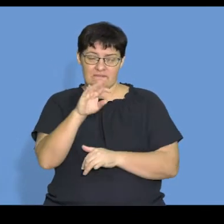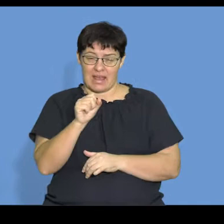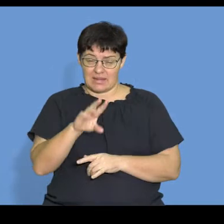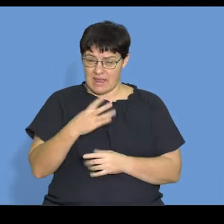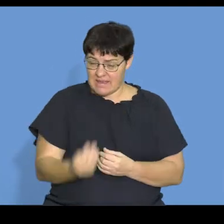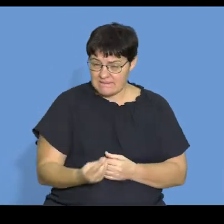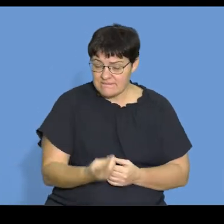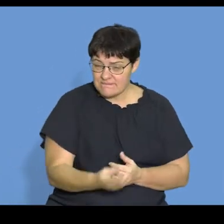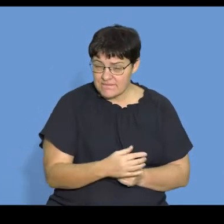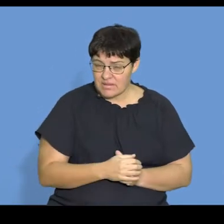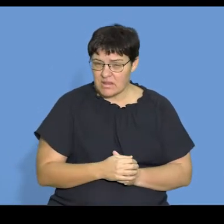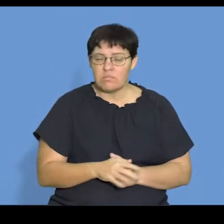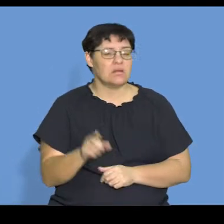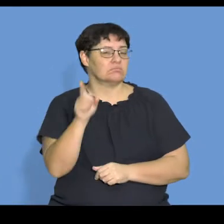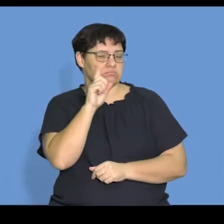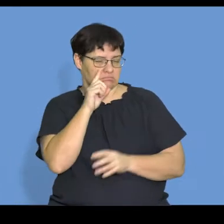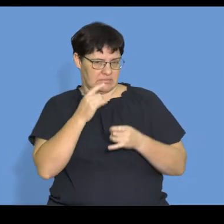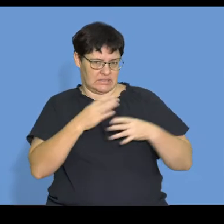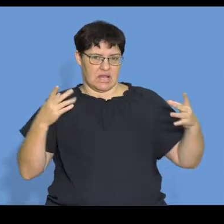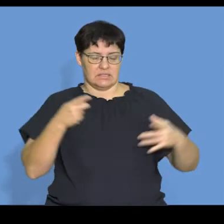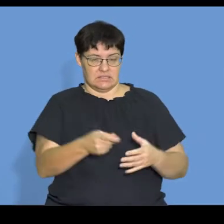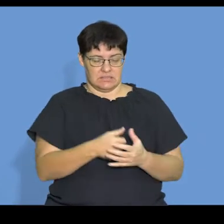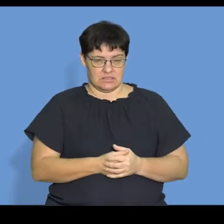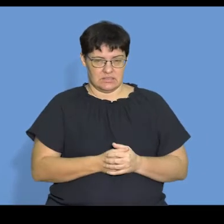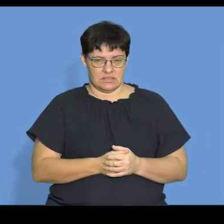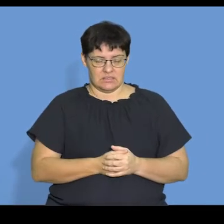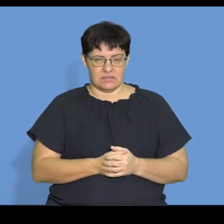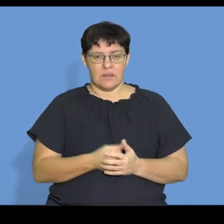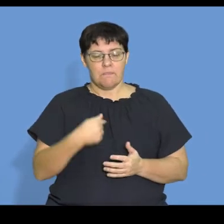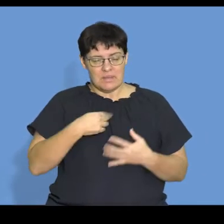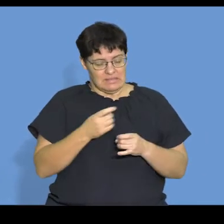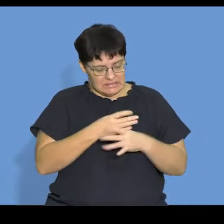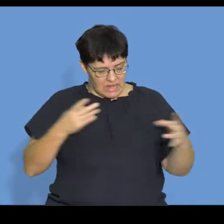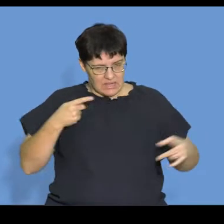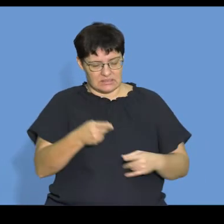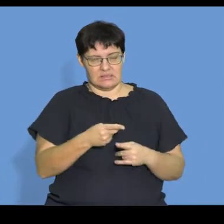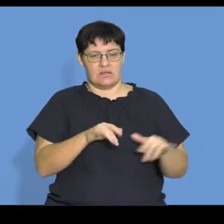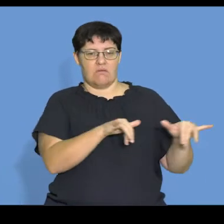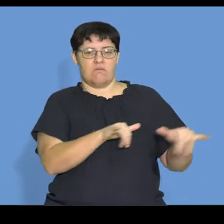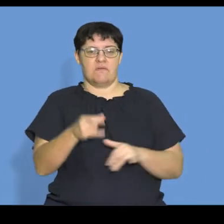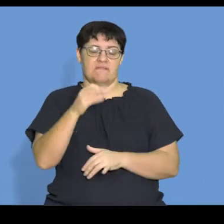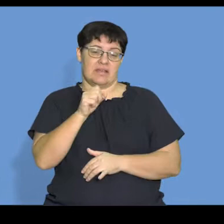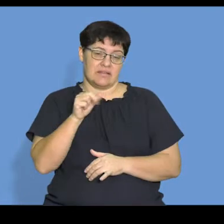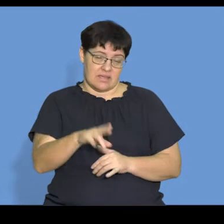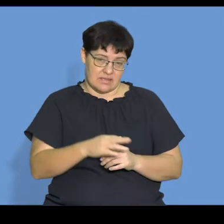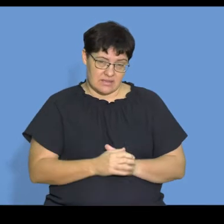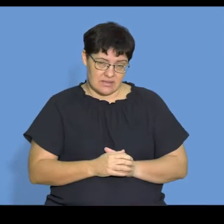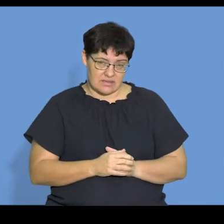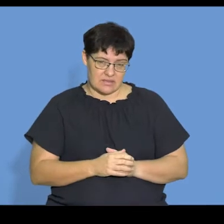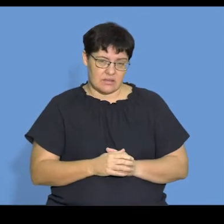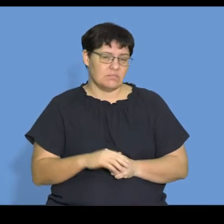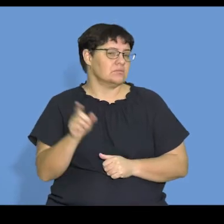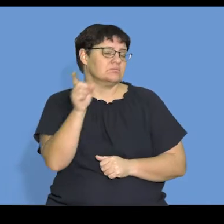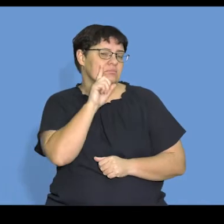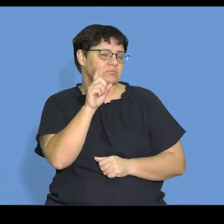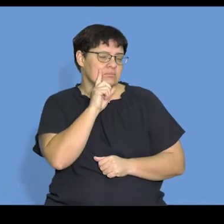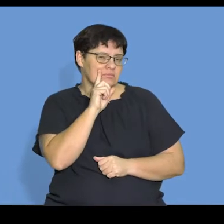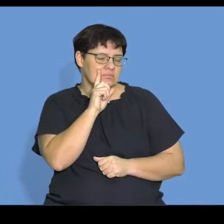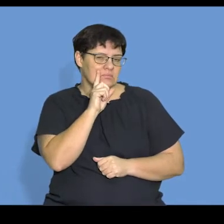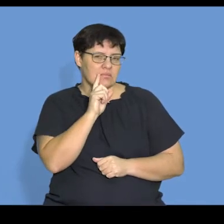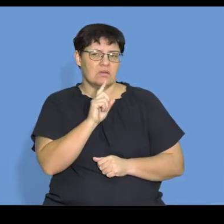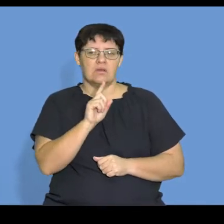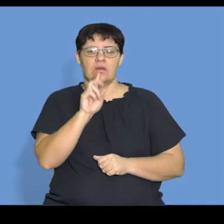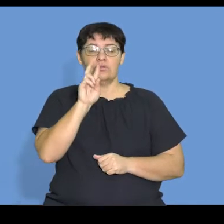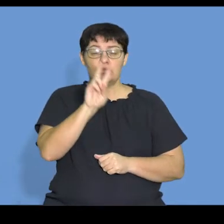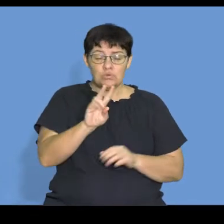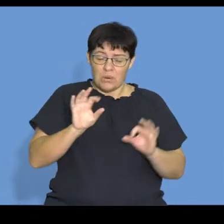That's where you always start. That's why I started with a common factor. Also check if there is a difference of 2